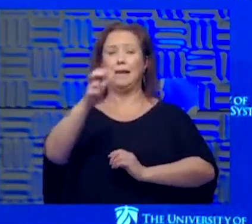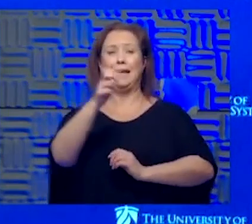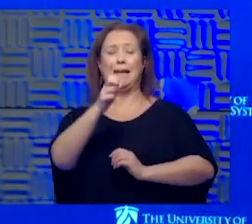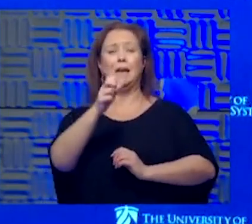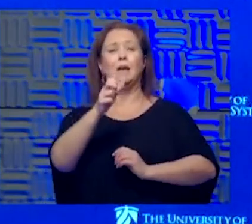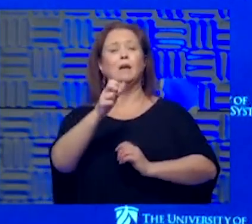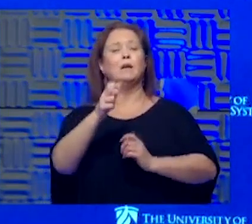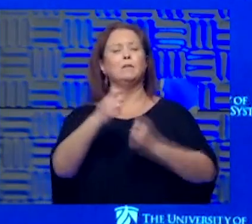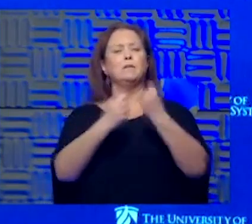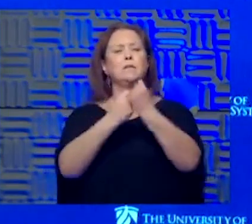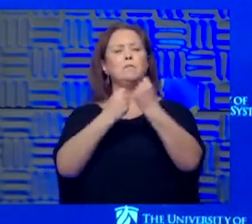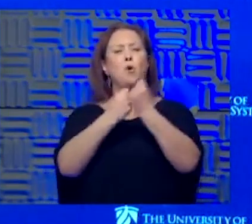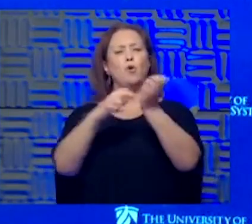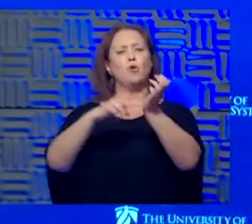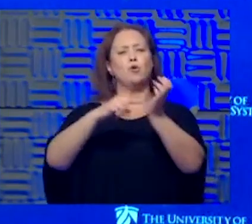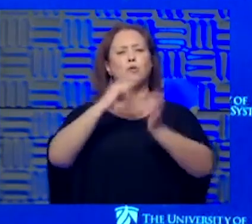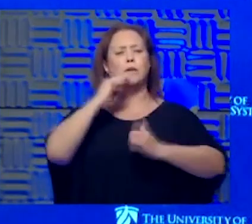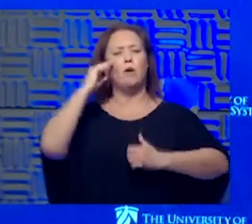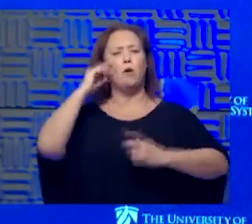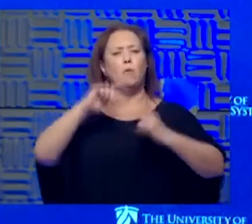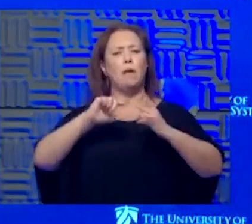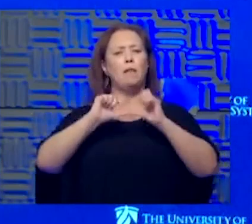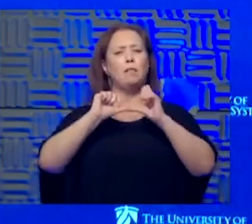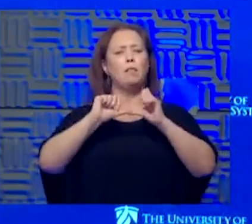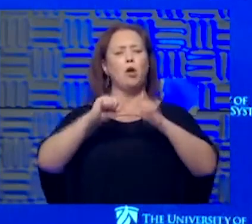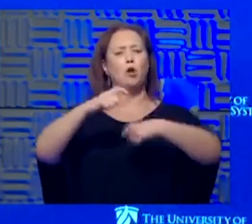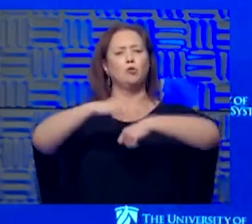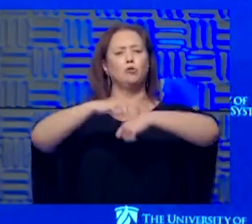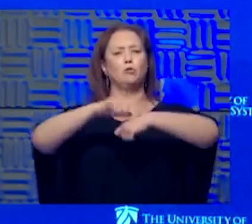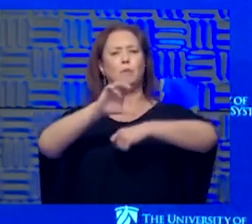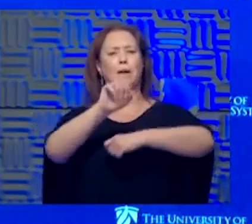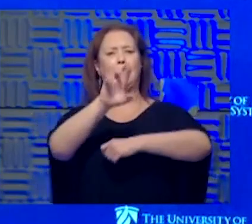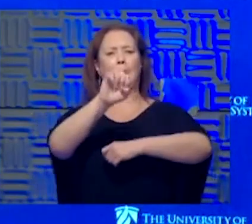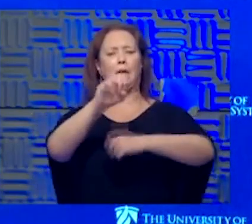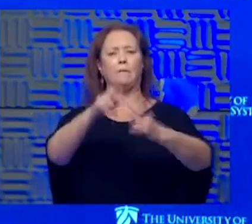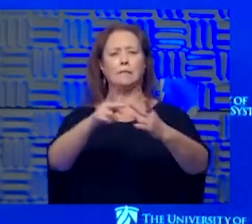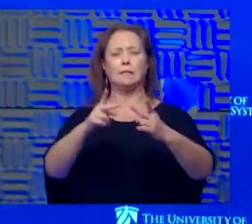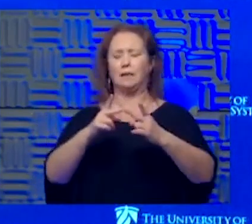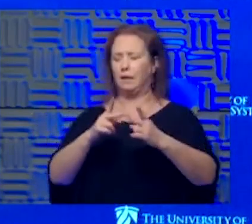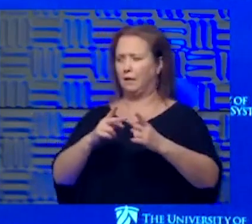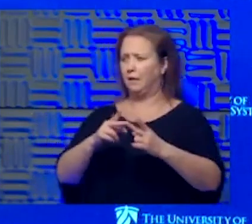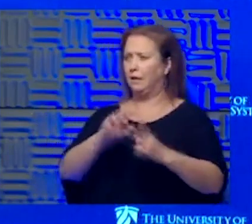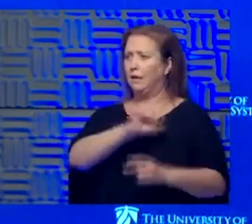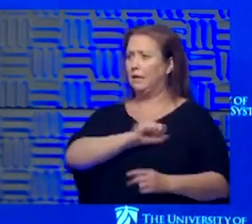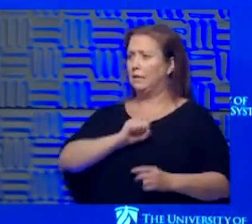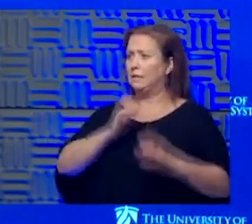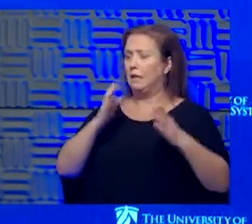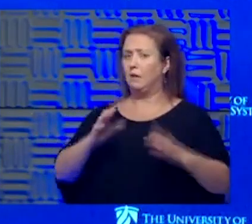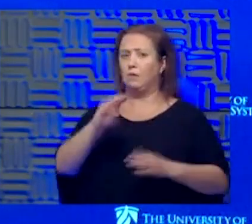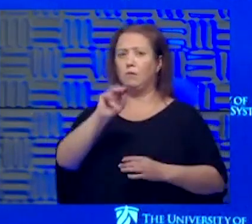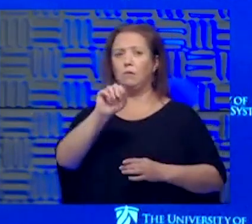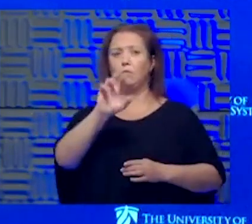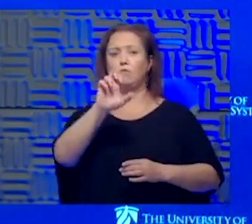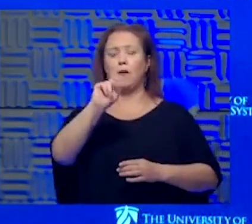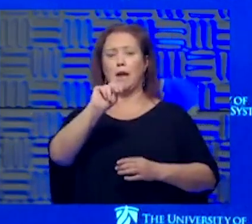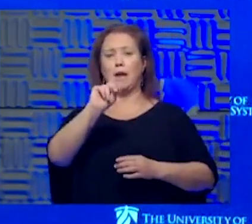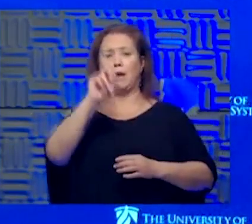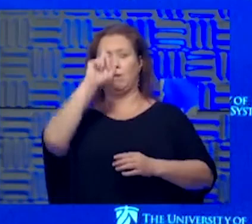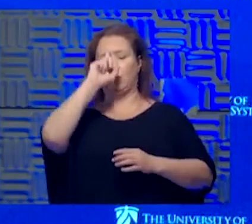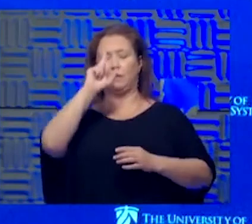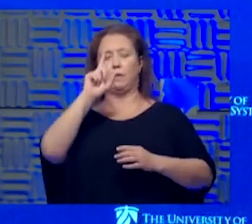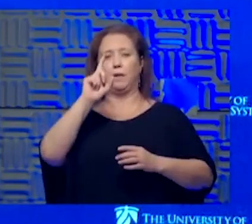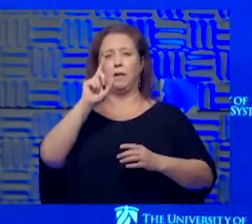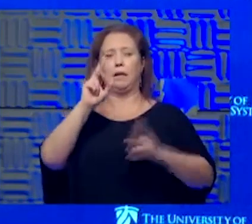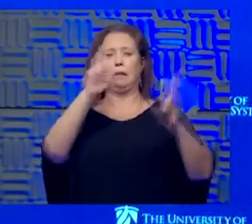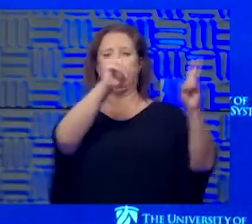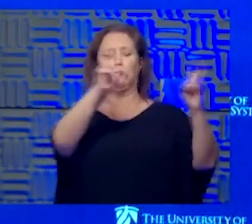to further support nursing homes and long-term care specific? Senator Moran, I know that's been a major issue across the country. We've talked about